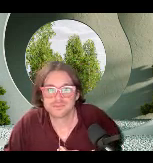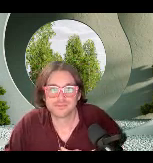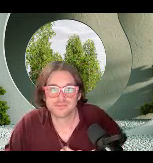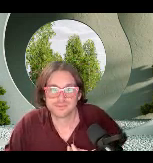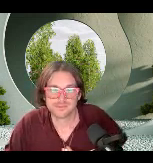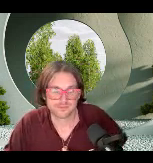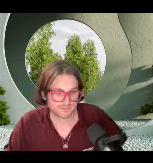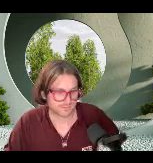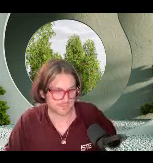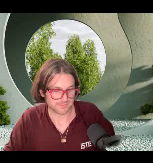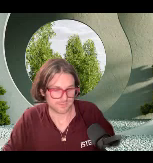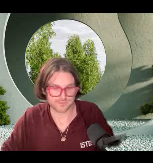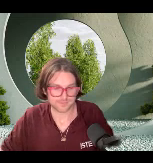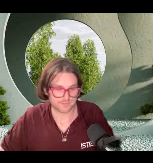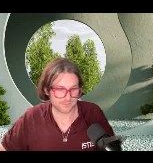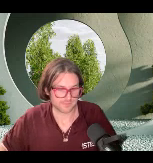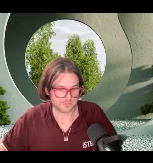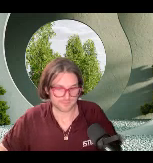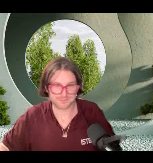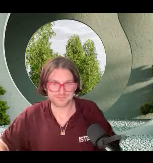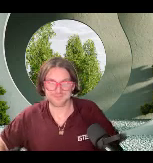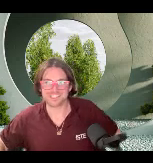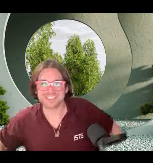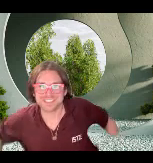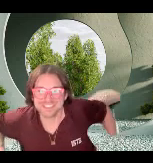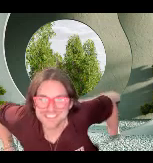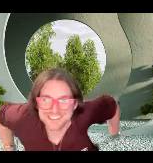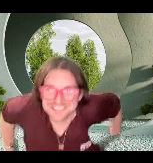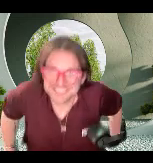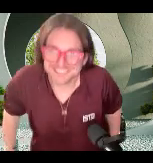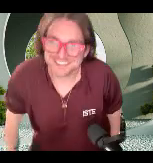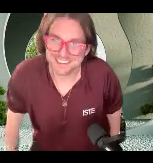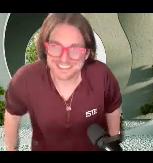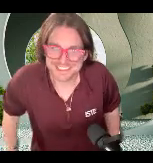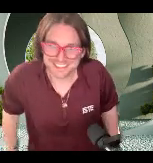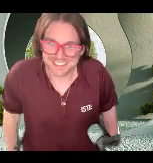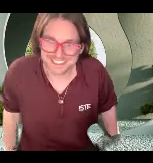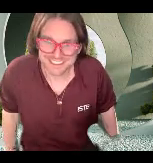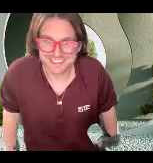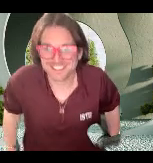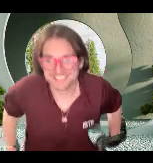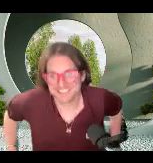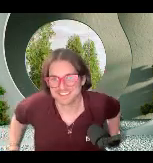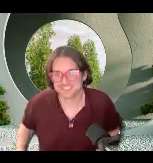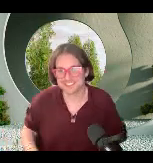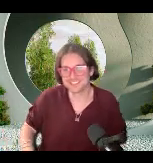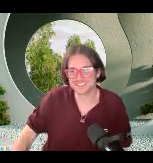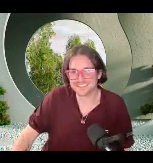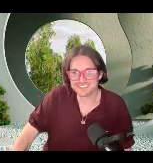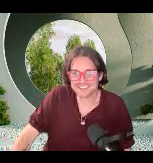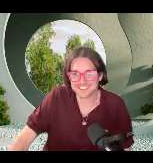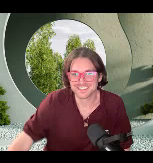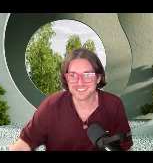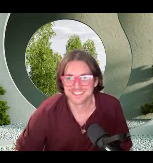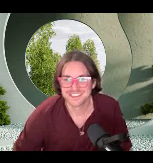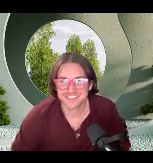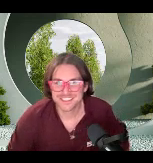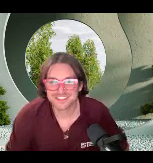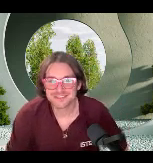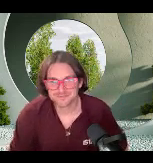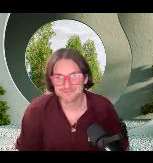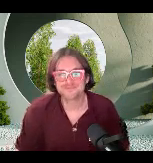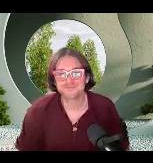to continue, and I love the disclaimer. It's not going to be as hard as you think. And I agree with you when you said that every day